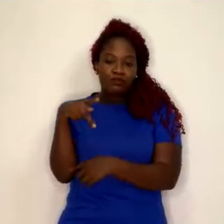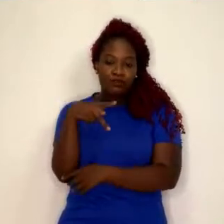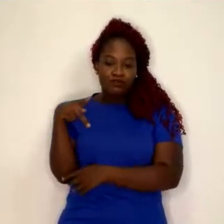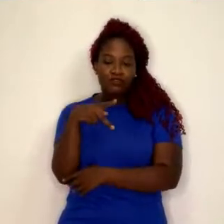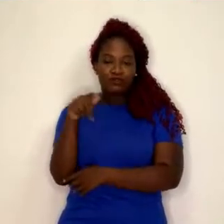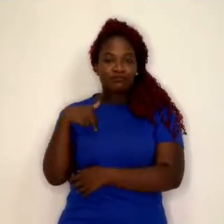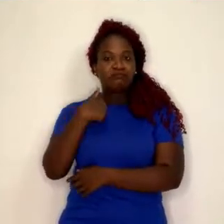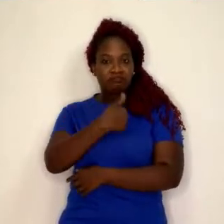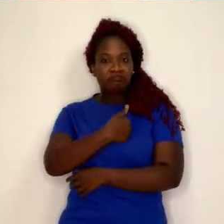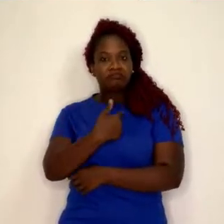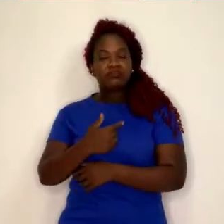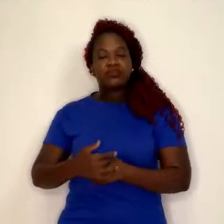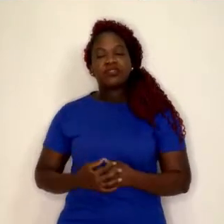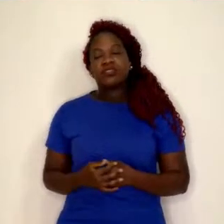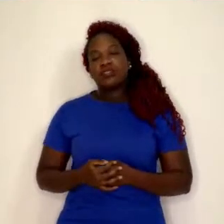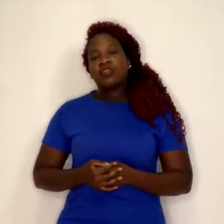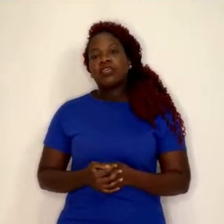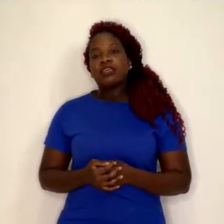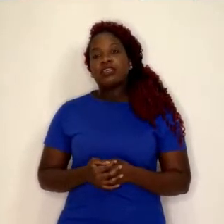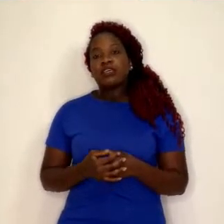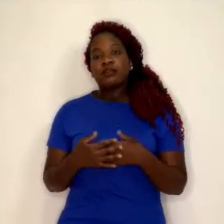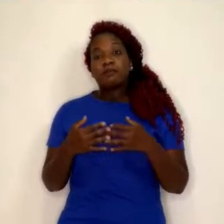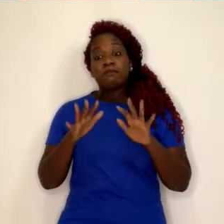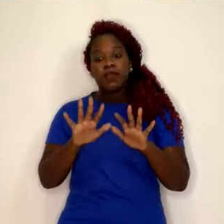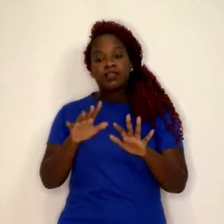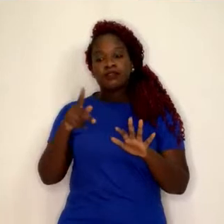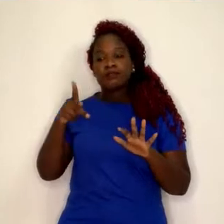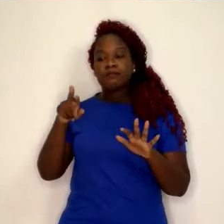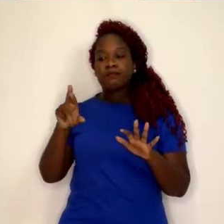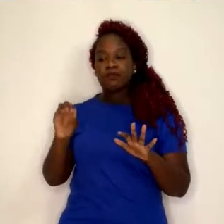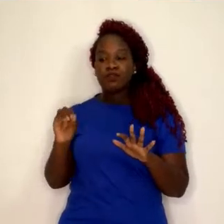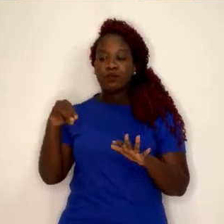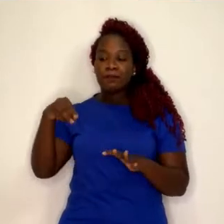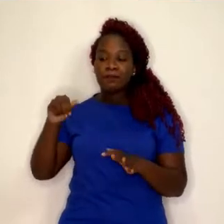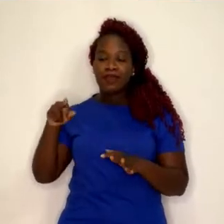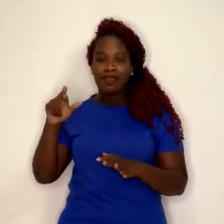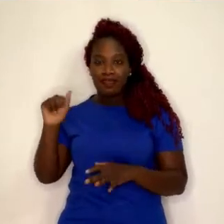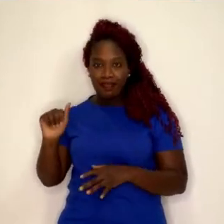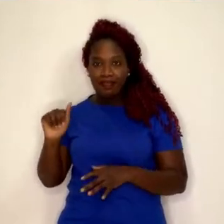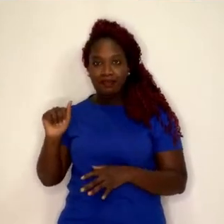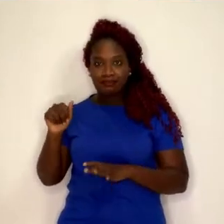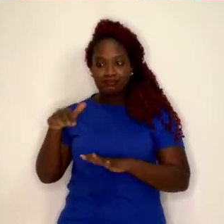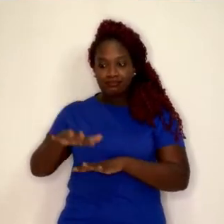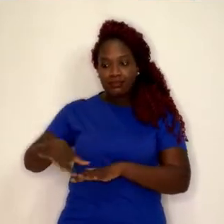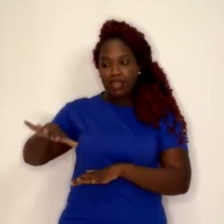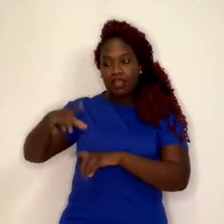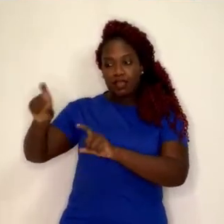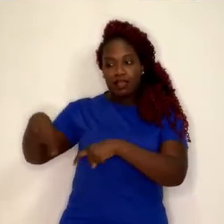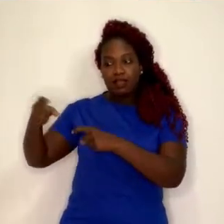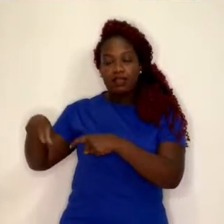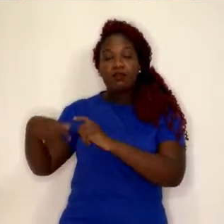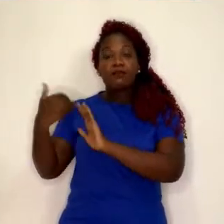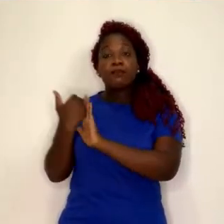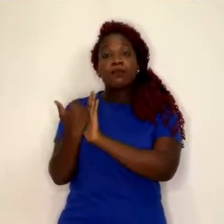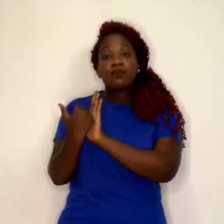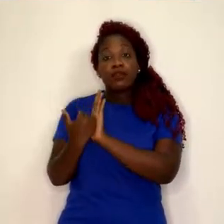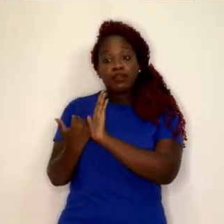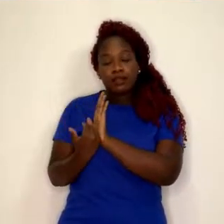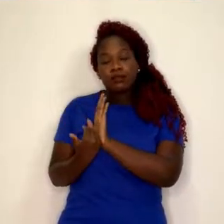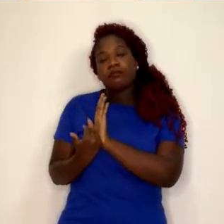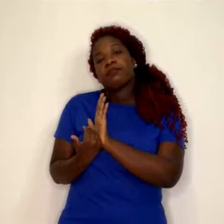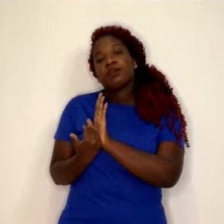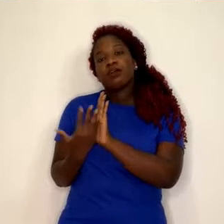organizations as educators that we are. However, PRONERA, in the space of